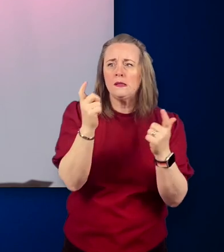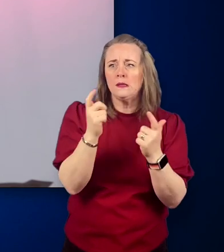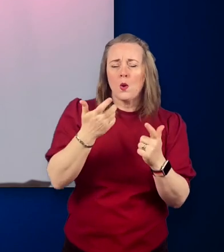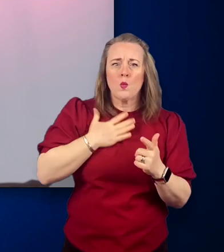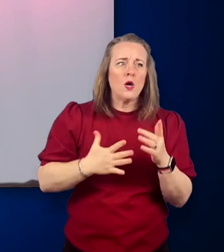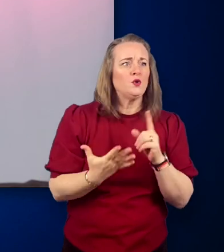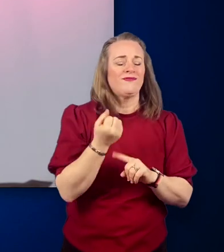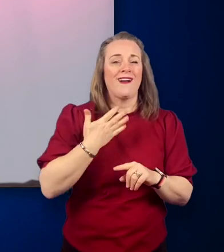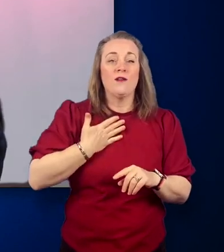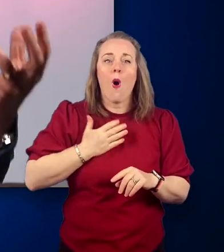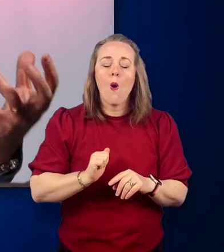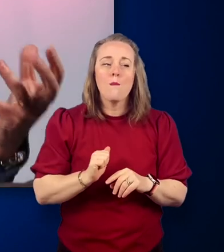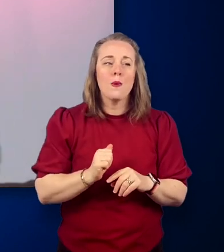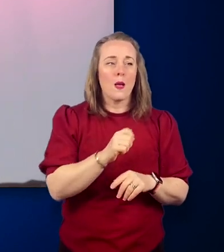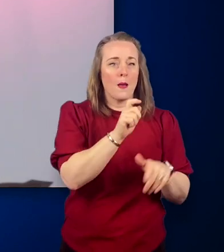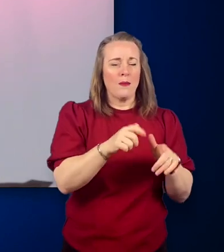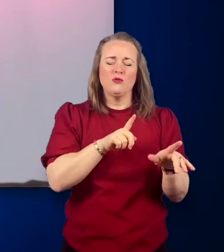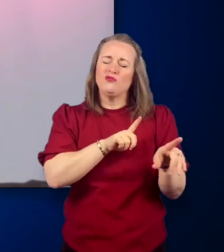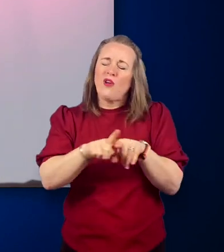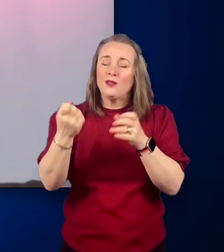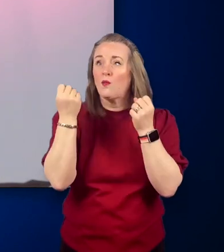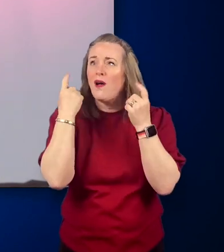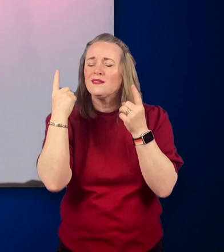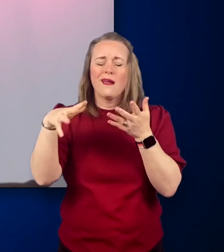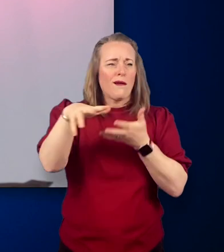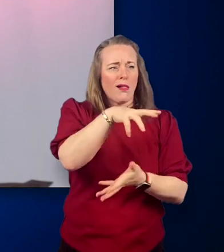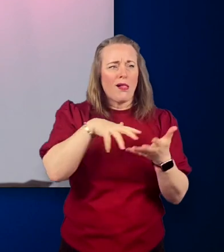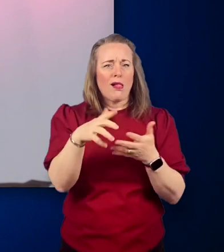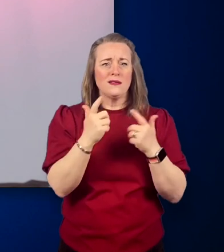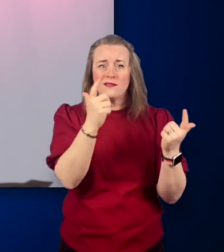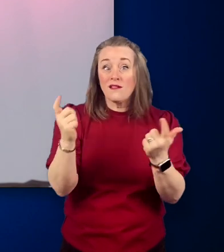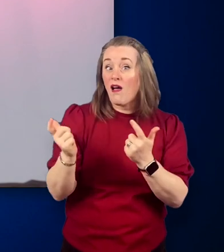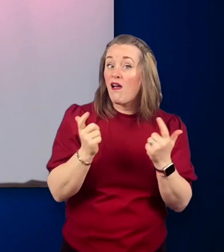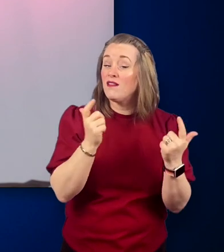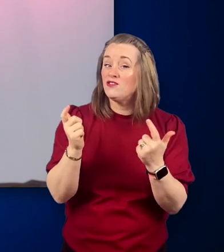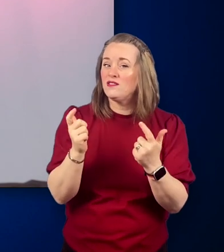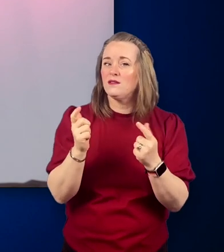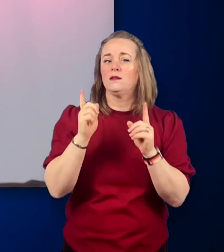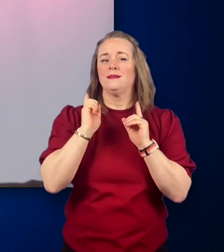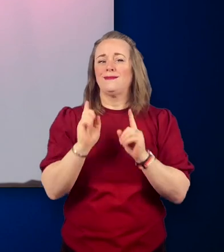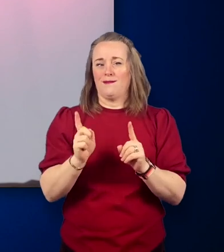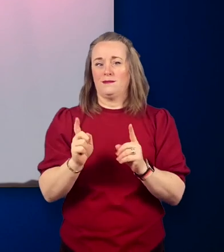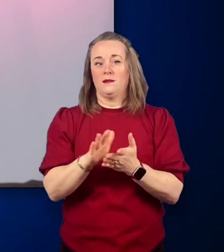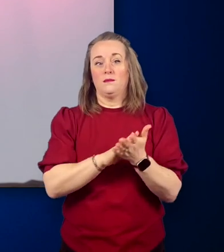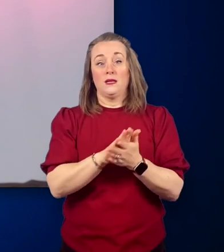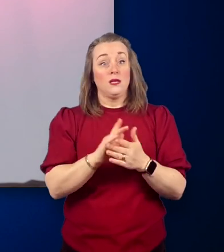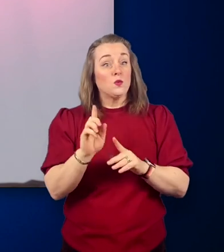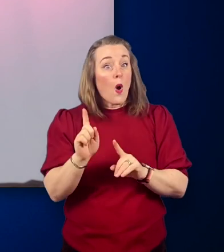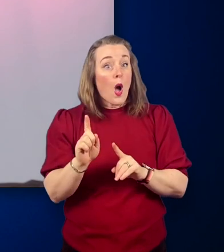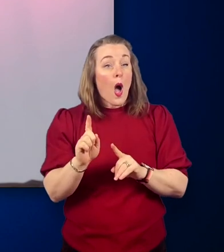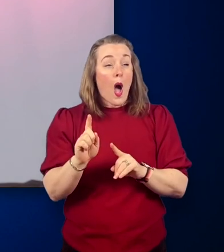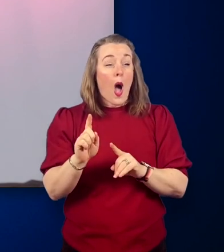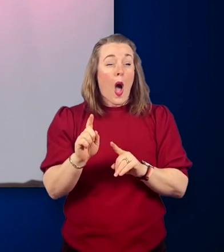all this confusion and what is going on. There's been a massive increase